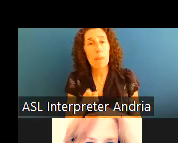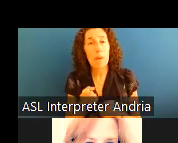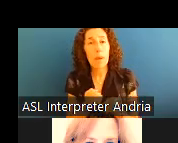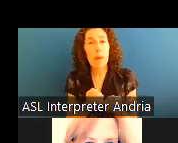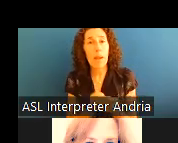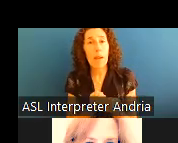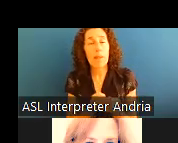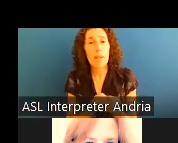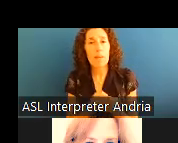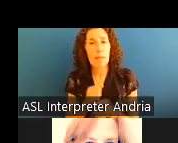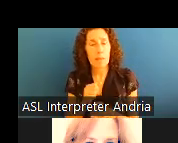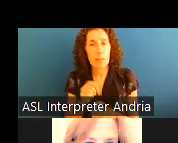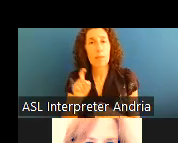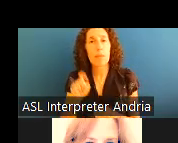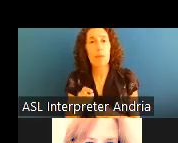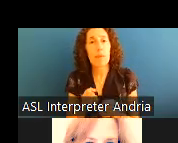the investigation process.